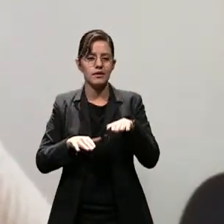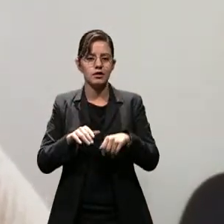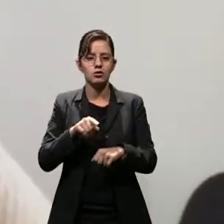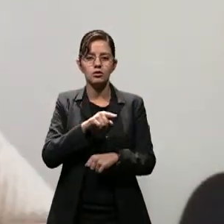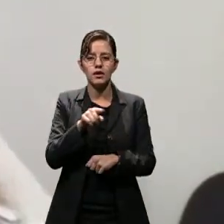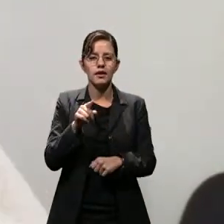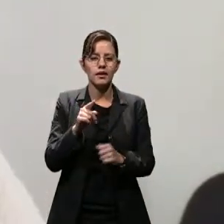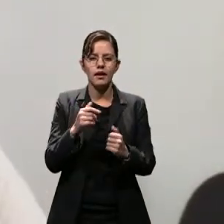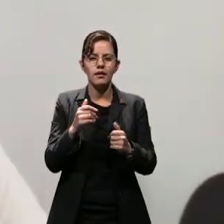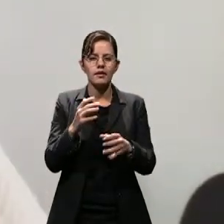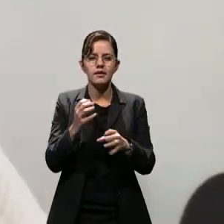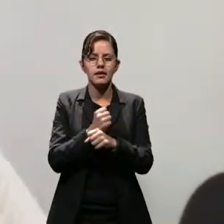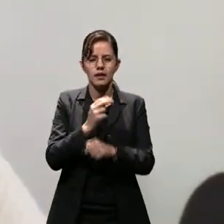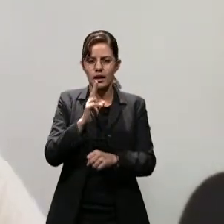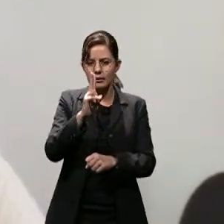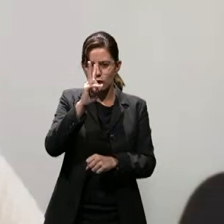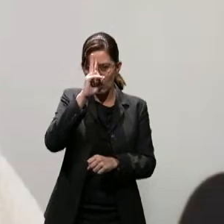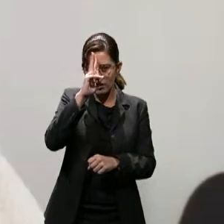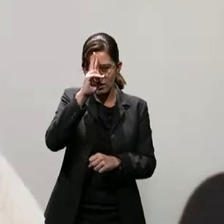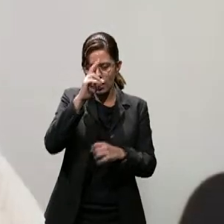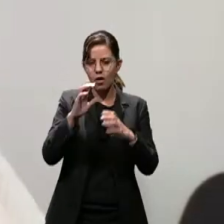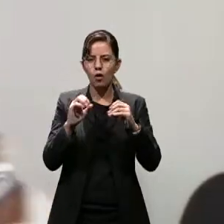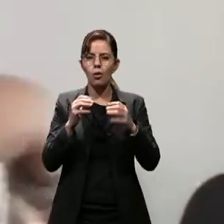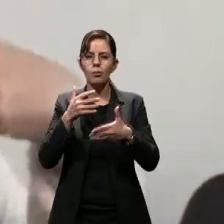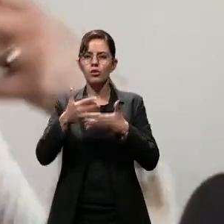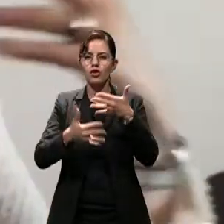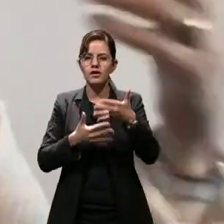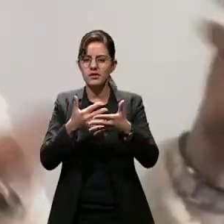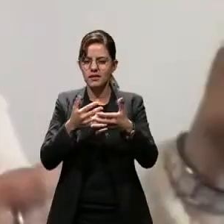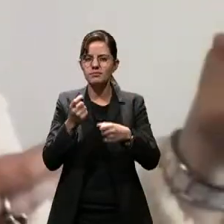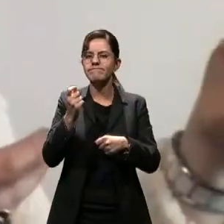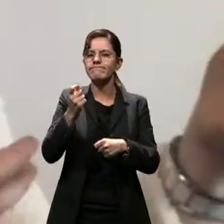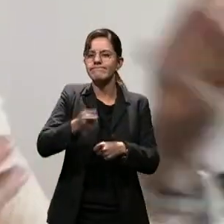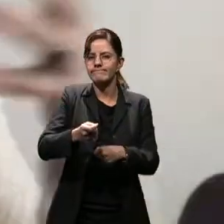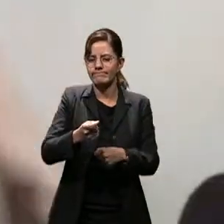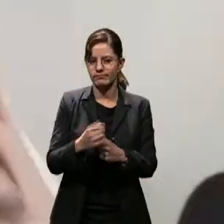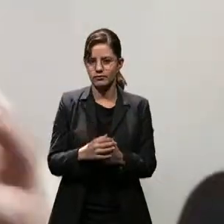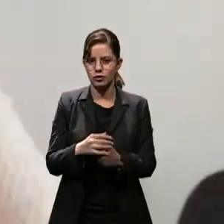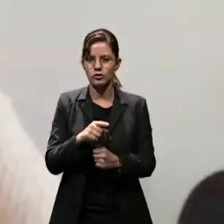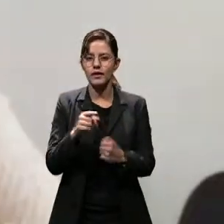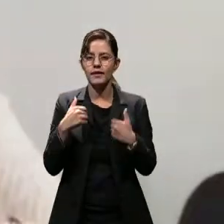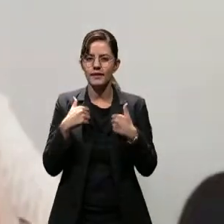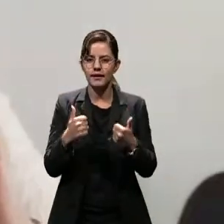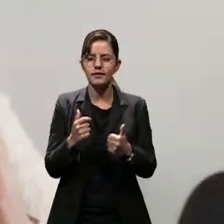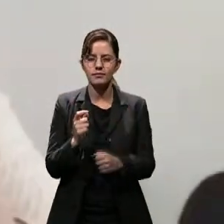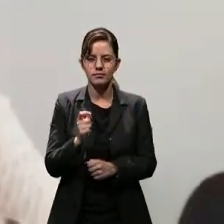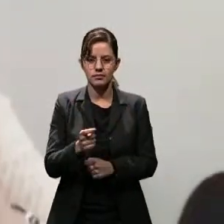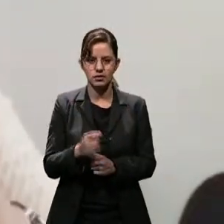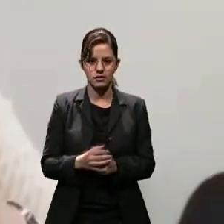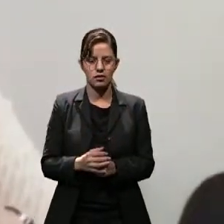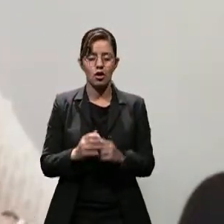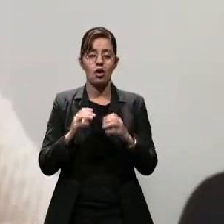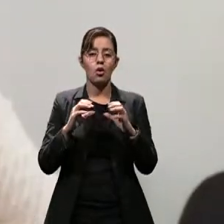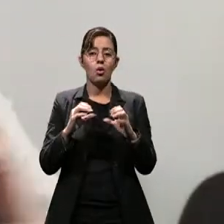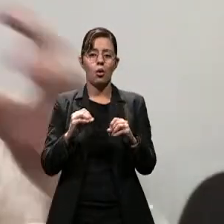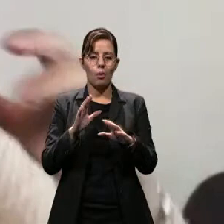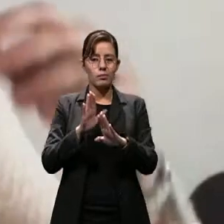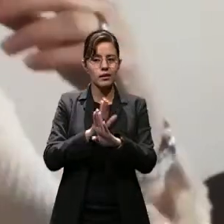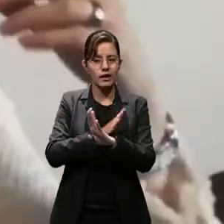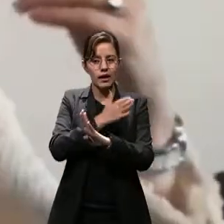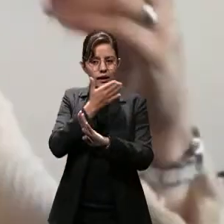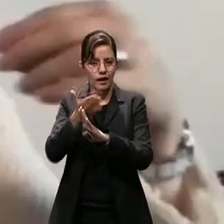conceptual. I mean, what do we understand as violence? What do we understand as violence or gender-based